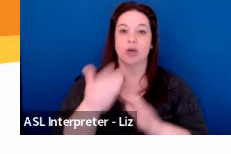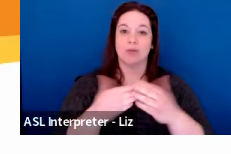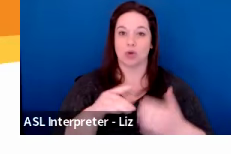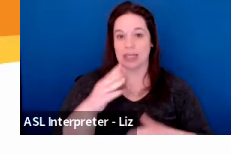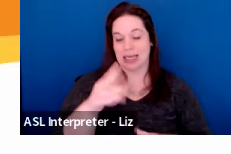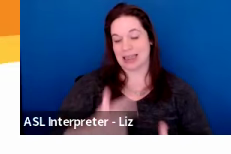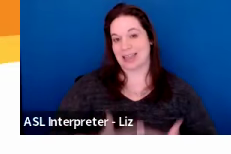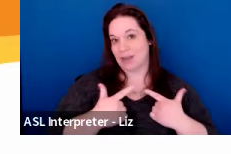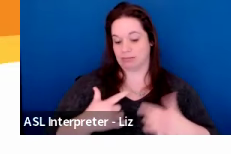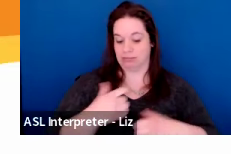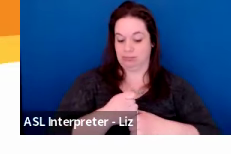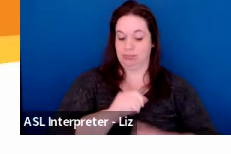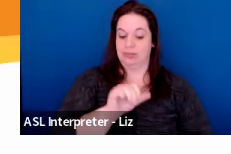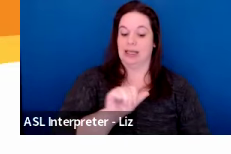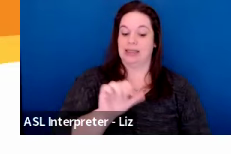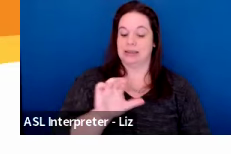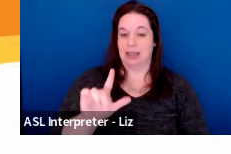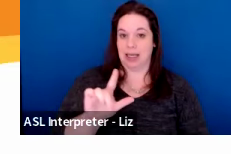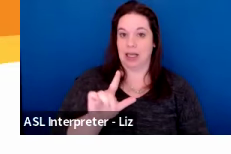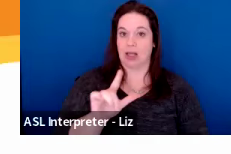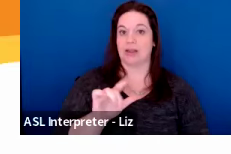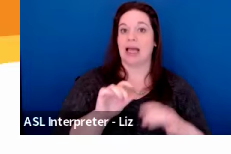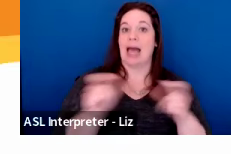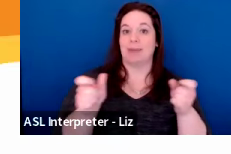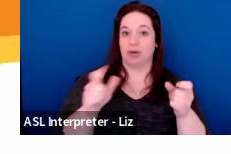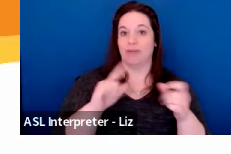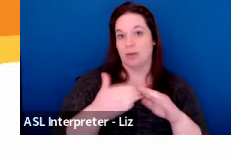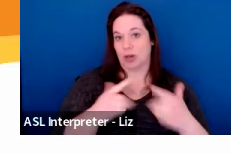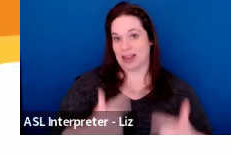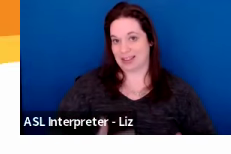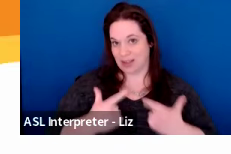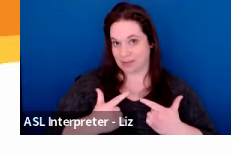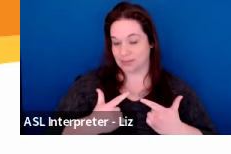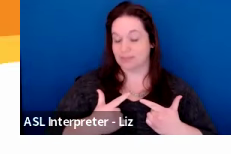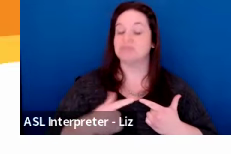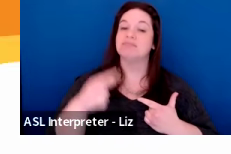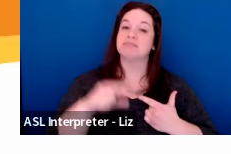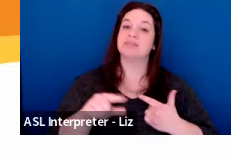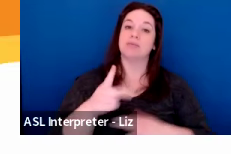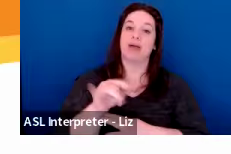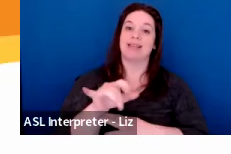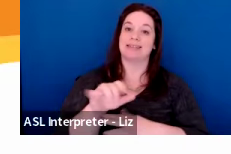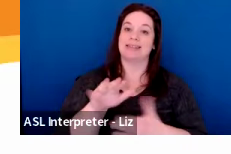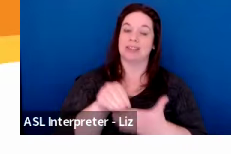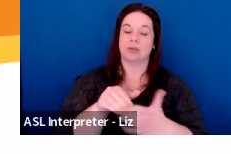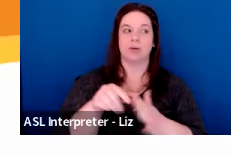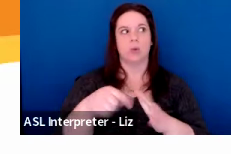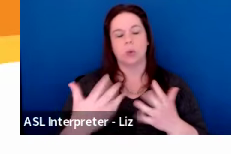known as ACL. And the National Paralysis Center provides deeply needed information,